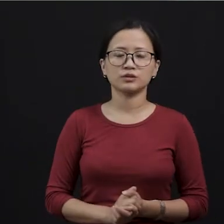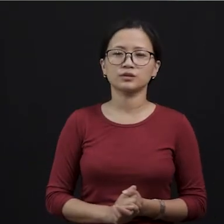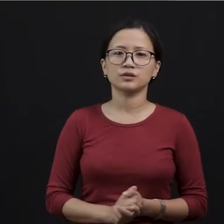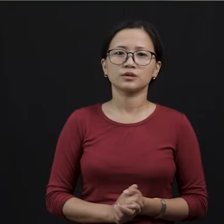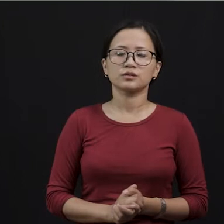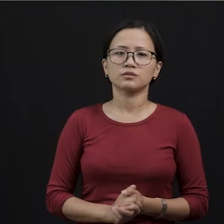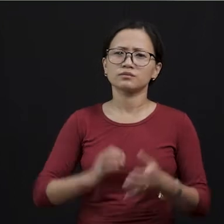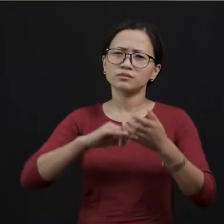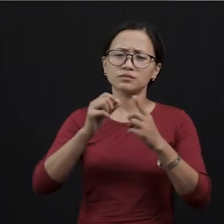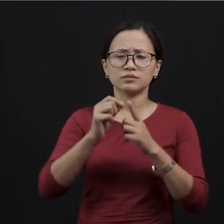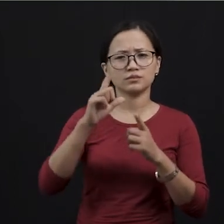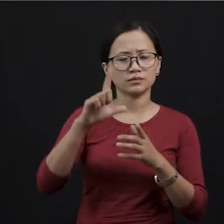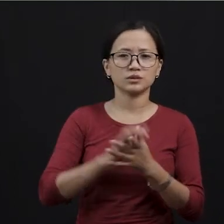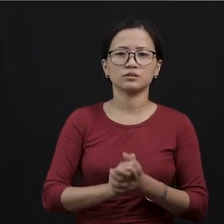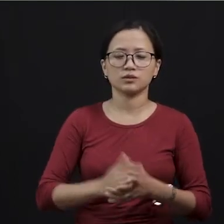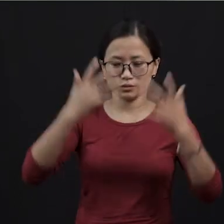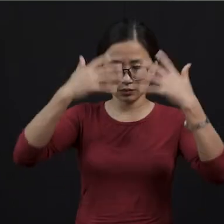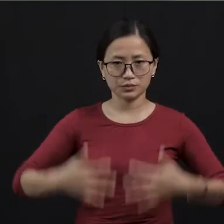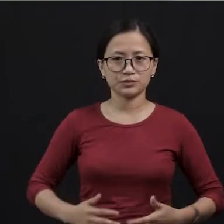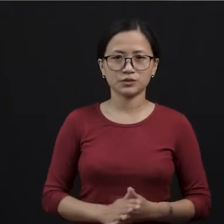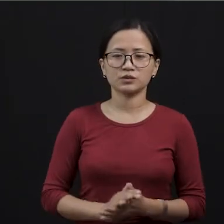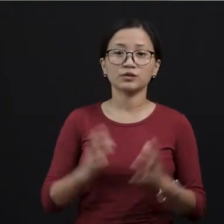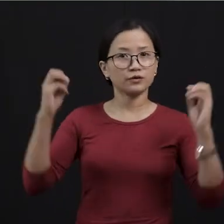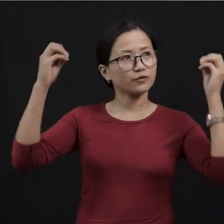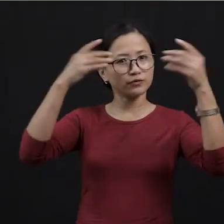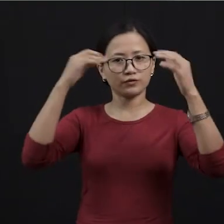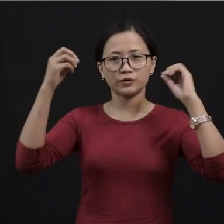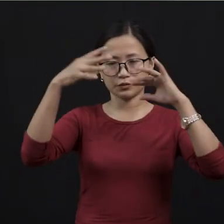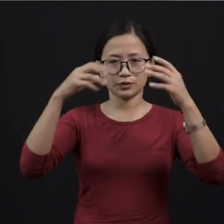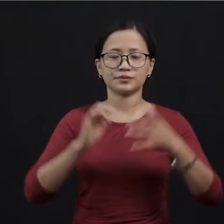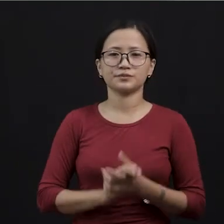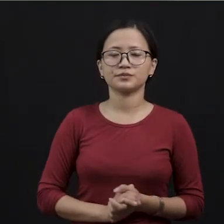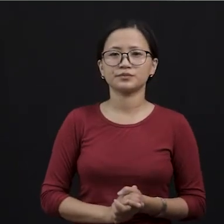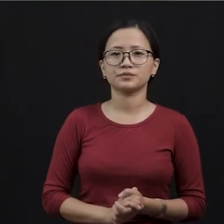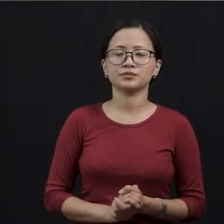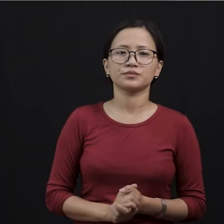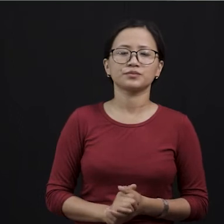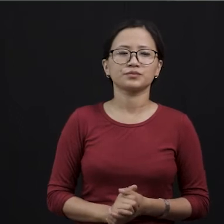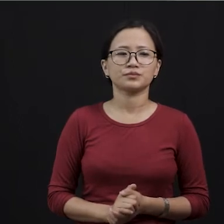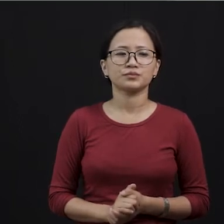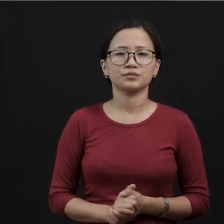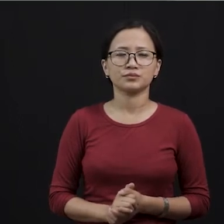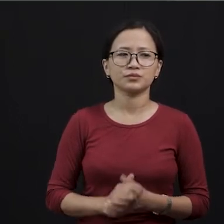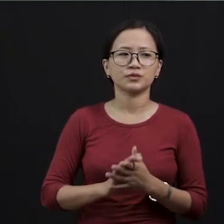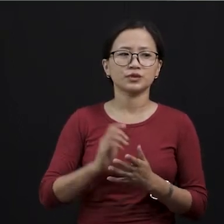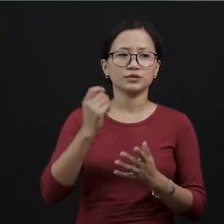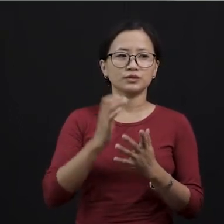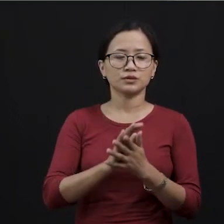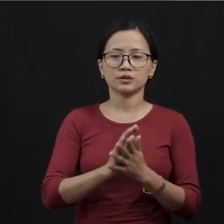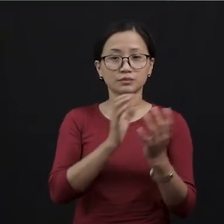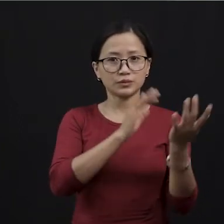of their special features, they adjust to the environment. That is known as adaptation. Once more, okay? The presence